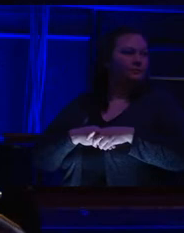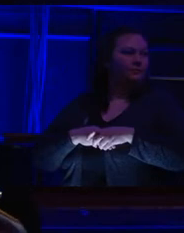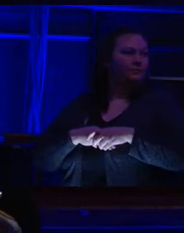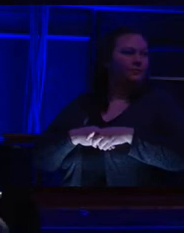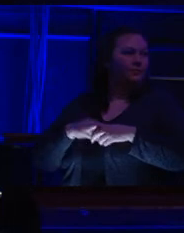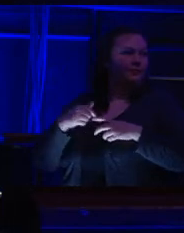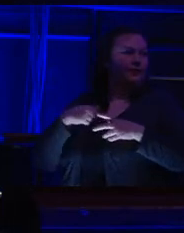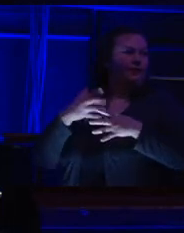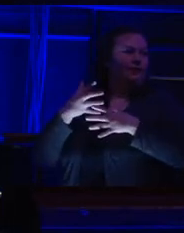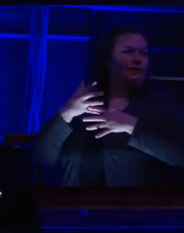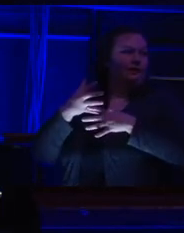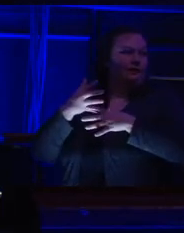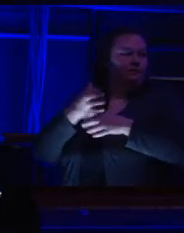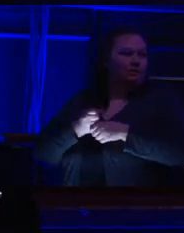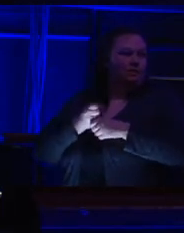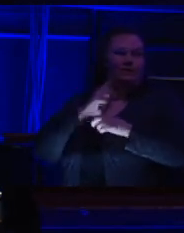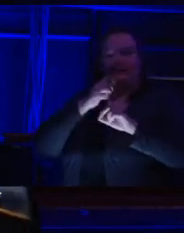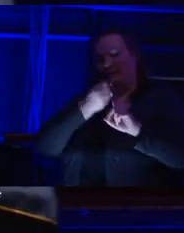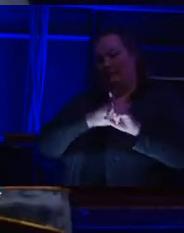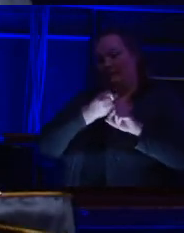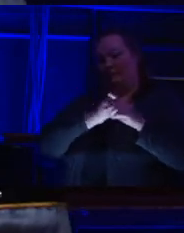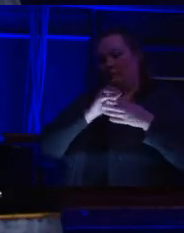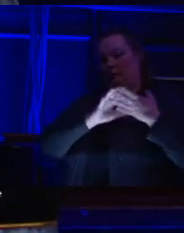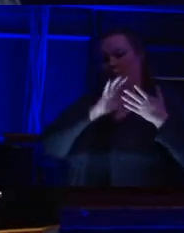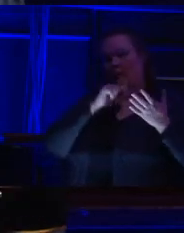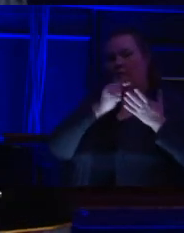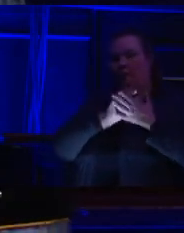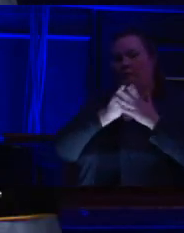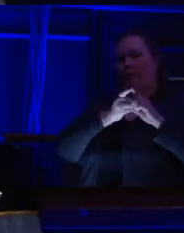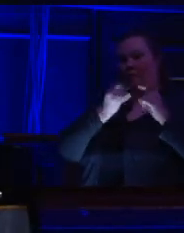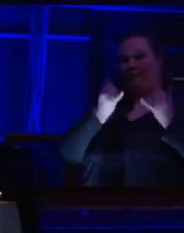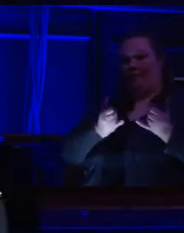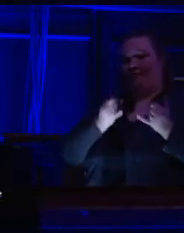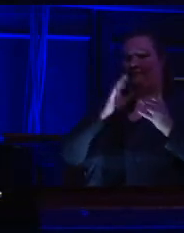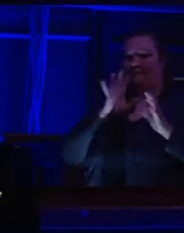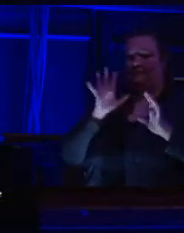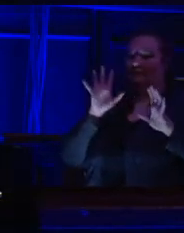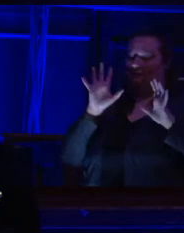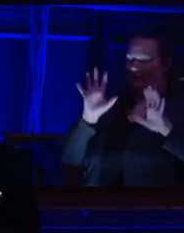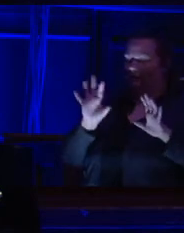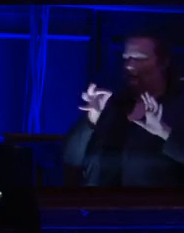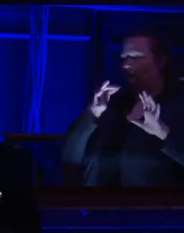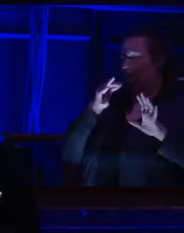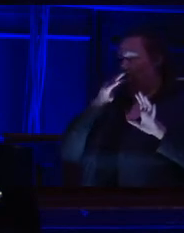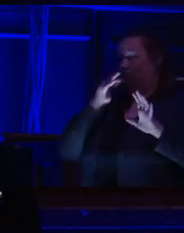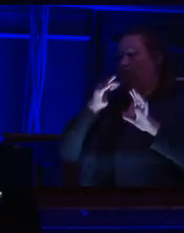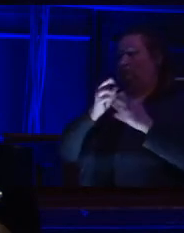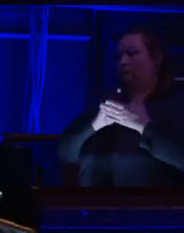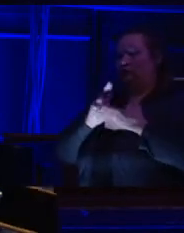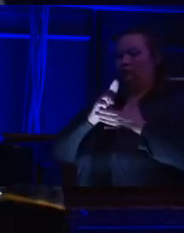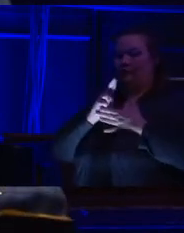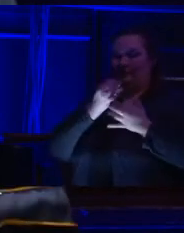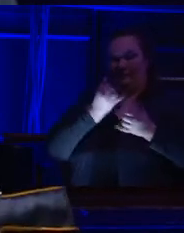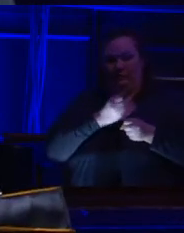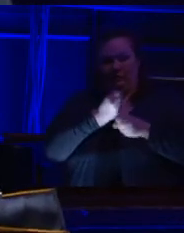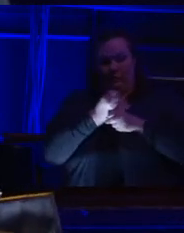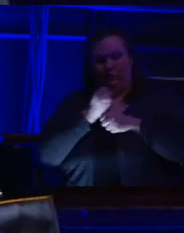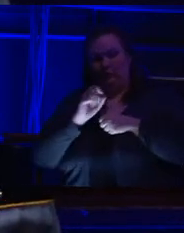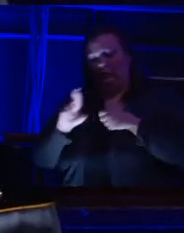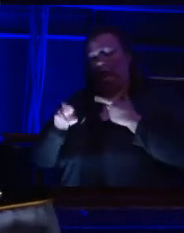I trust that each student who graduates from this exceptional university, whether this year